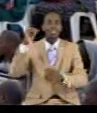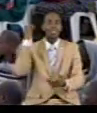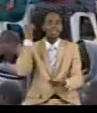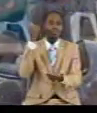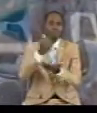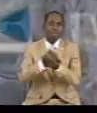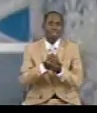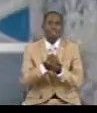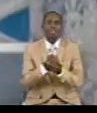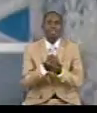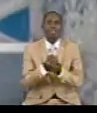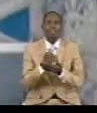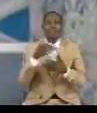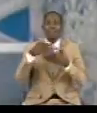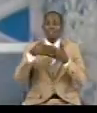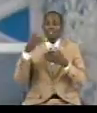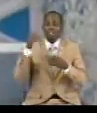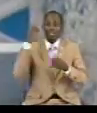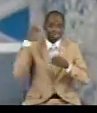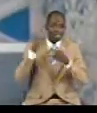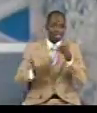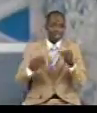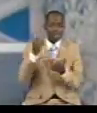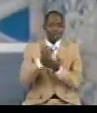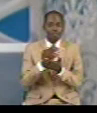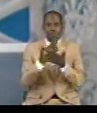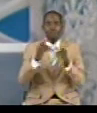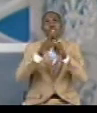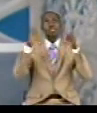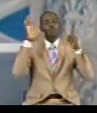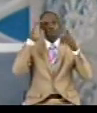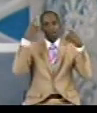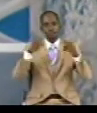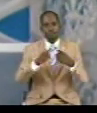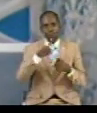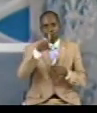After the last amen here tonight, something great will happen to you.